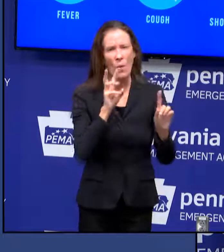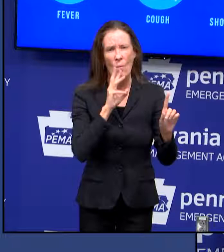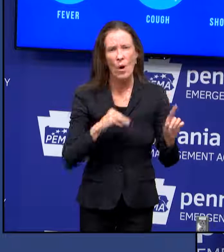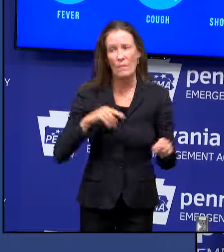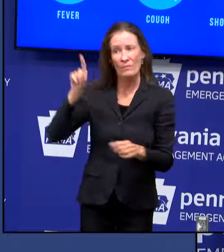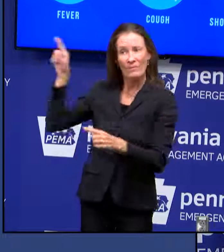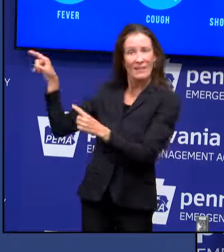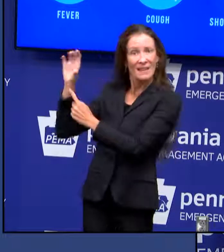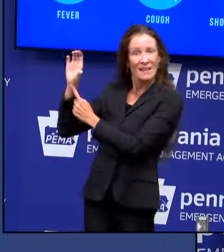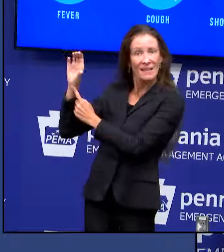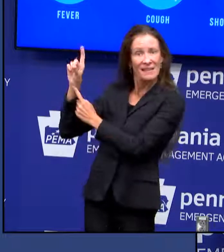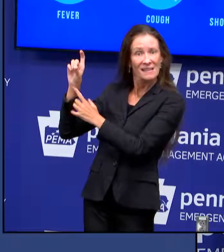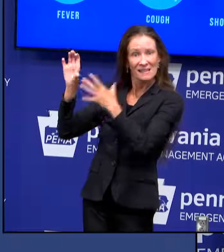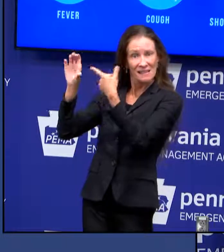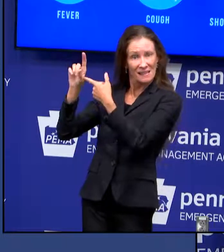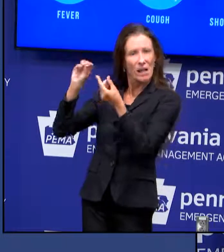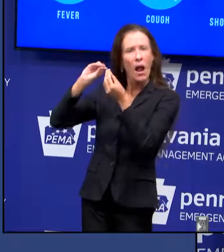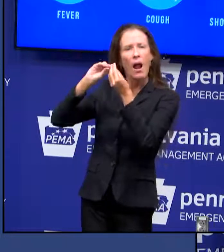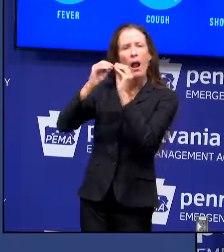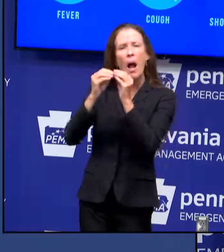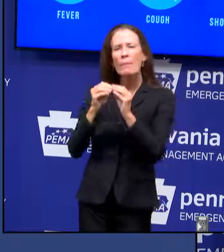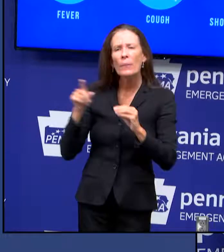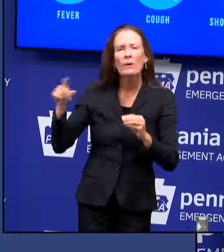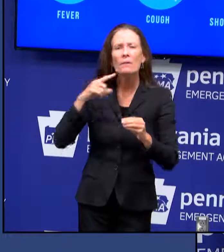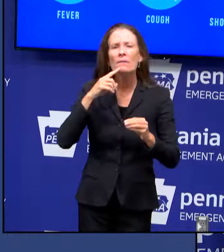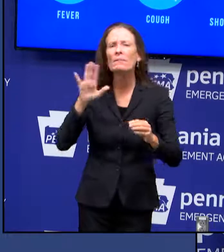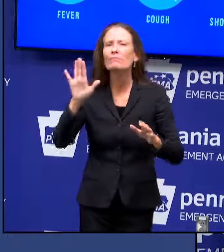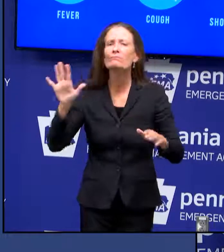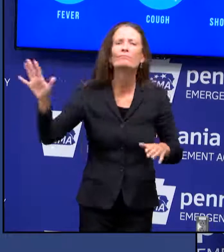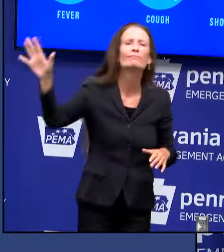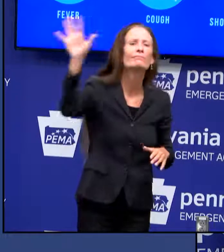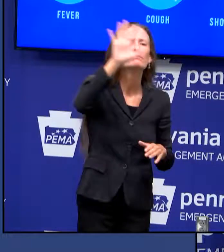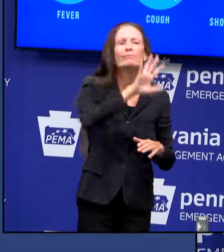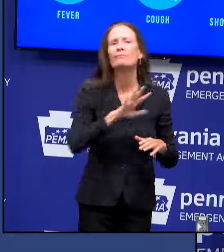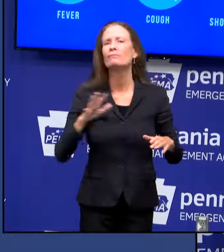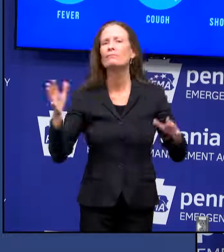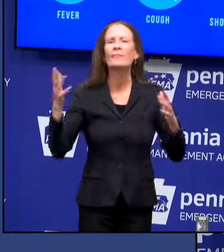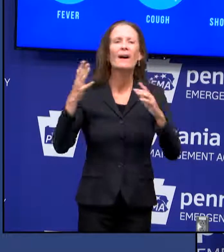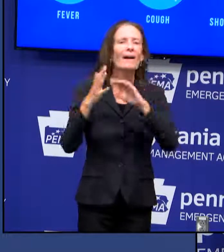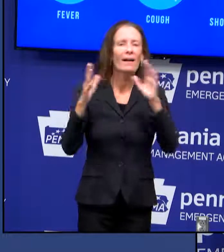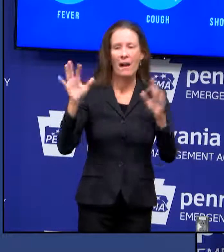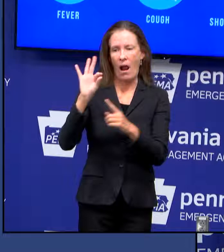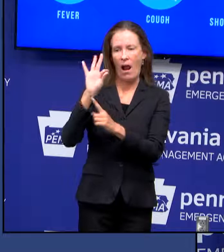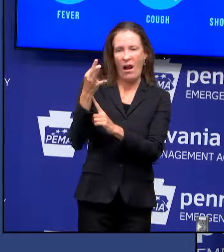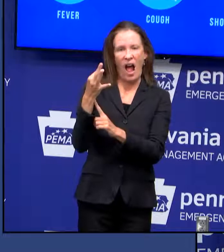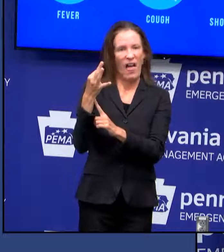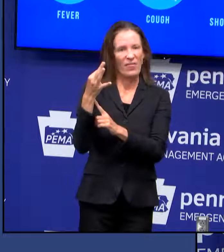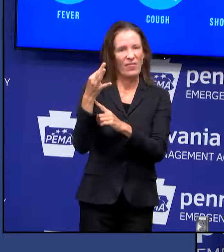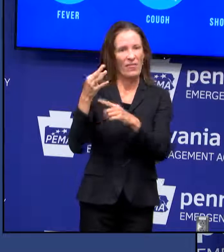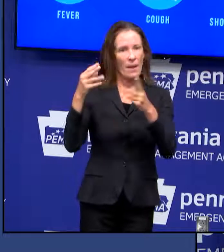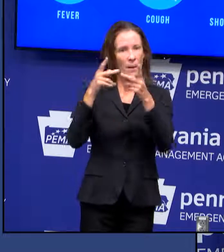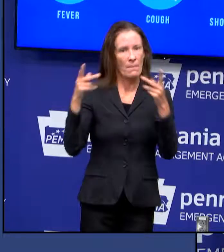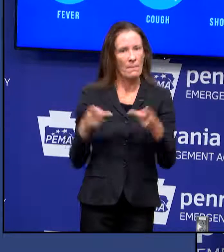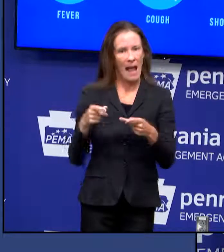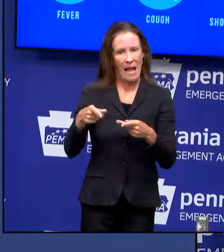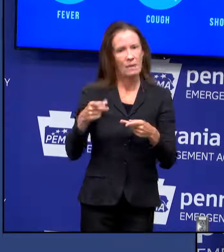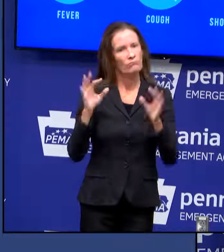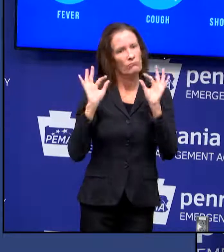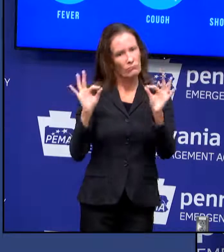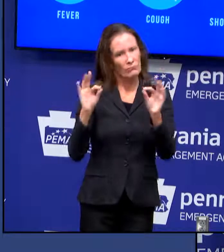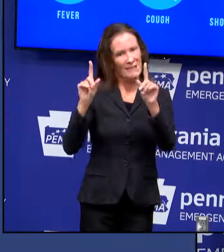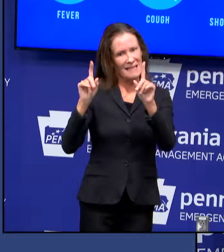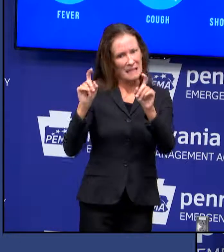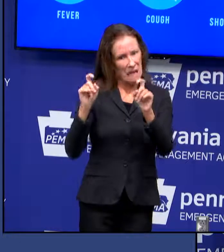is 9th in the nation in terms of tests completed. We're somewhat less in terms of per capita, but we're increasing our number of